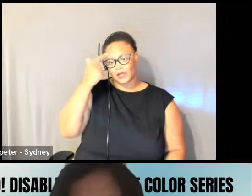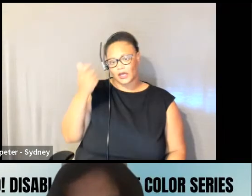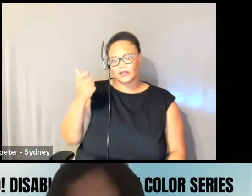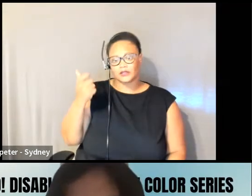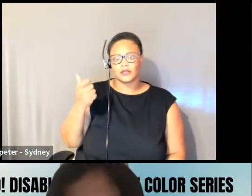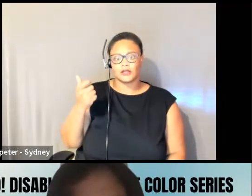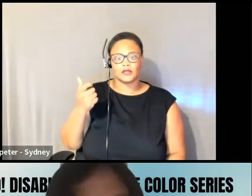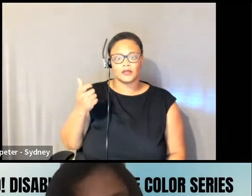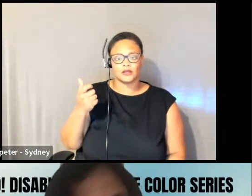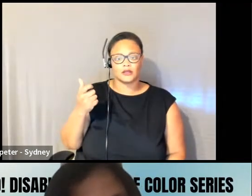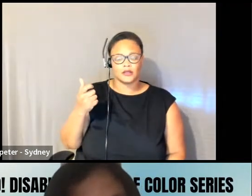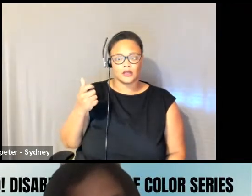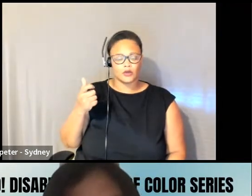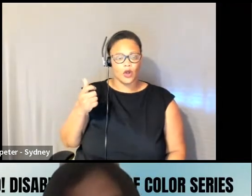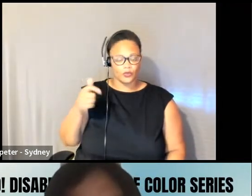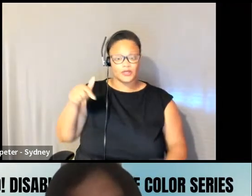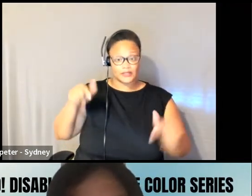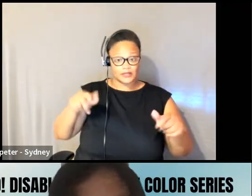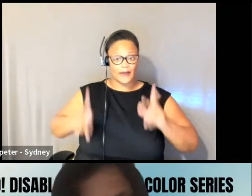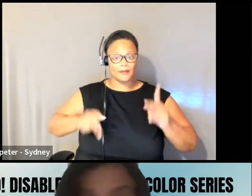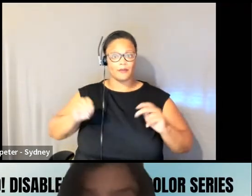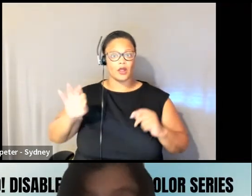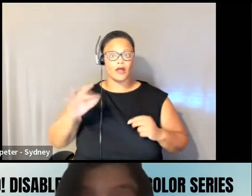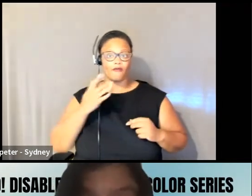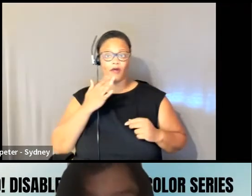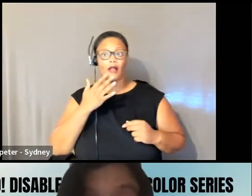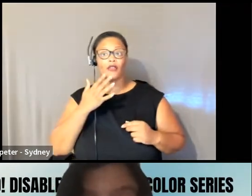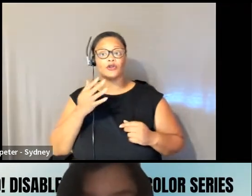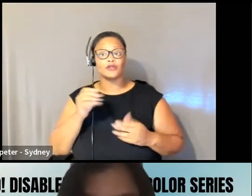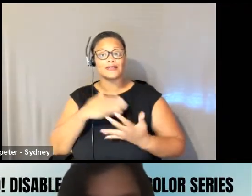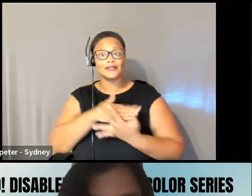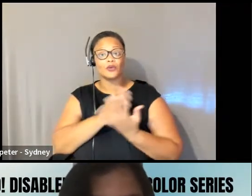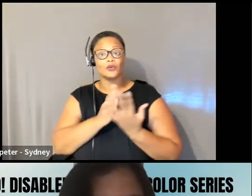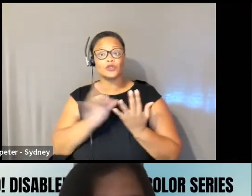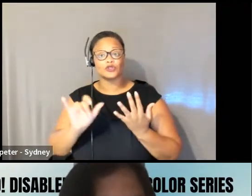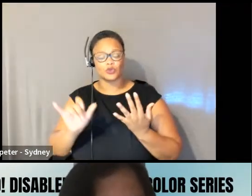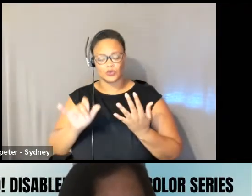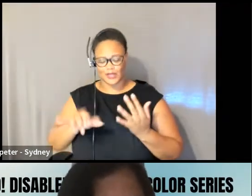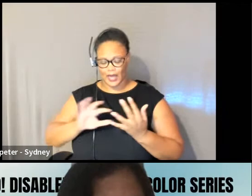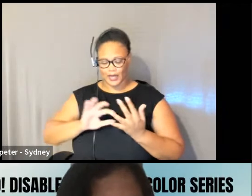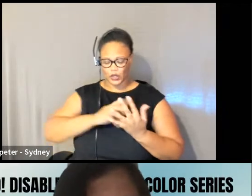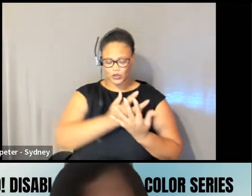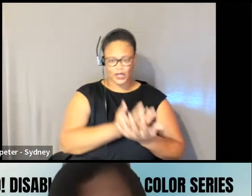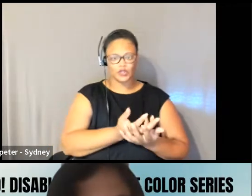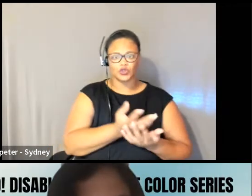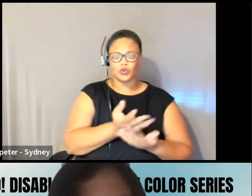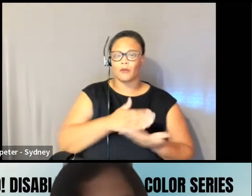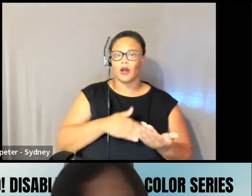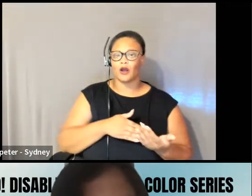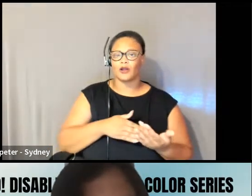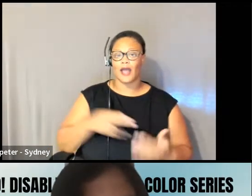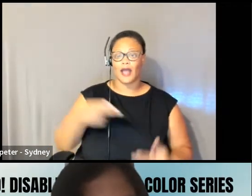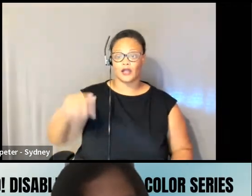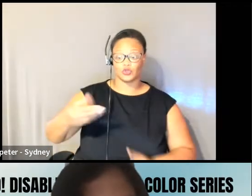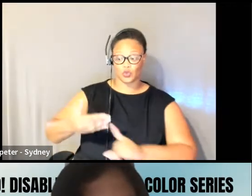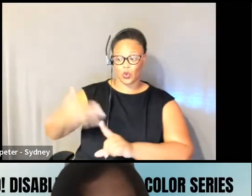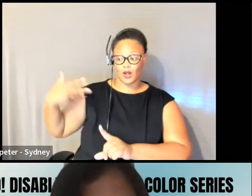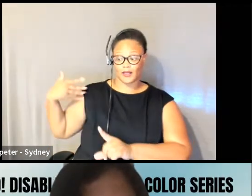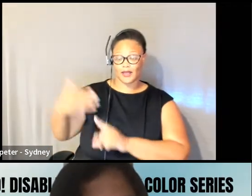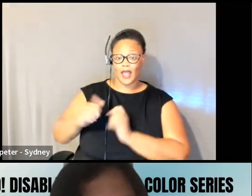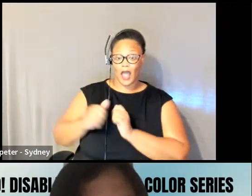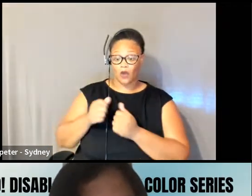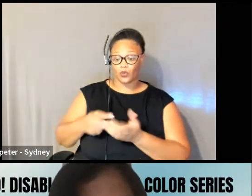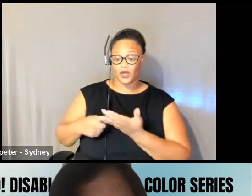a people of color series. So we're also talking about that intersectional element. And historically, the way we have talked about disability does